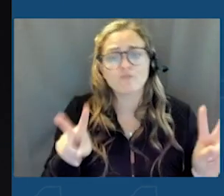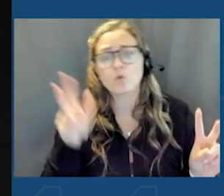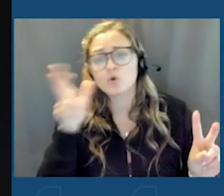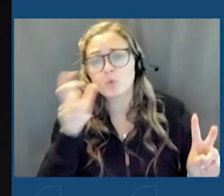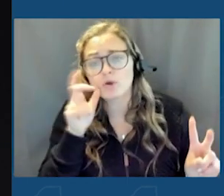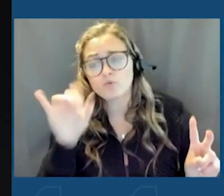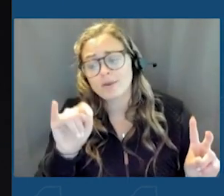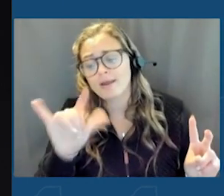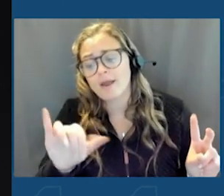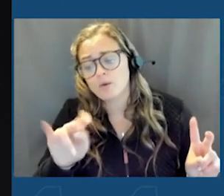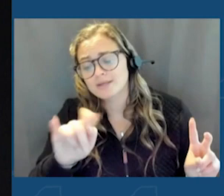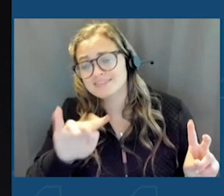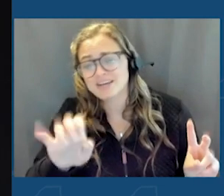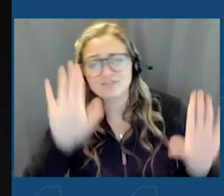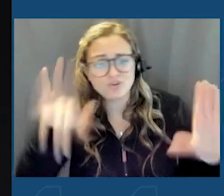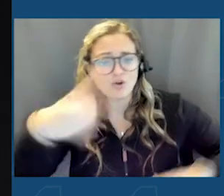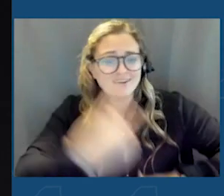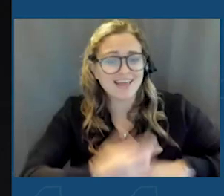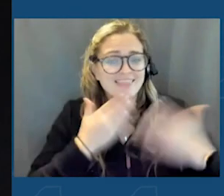and this is a great day. Thank you.